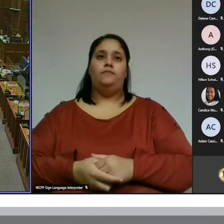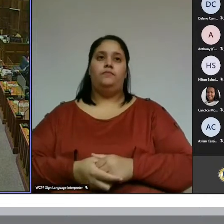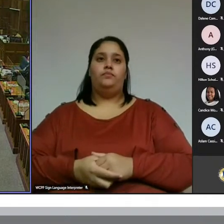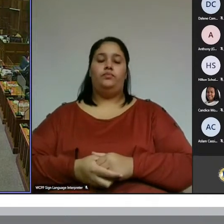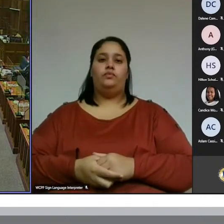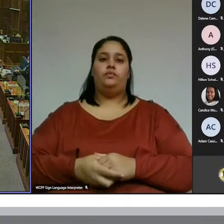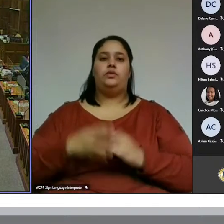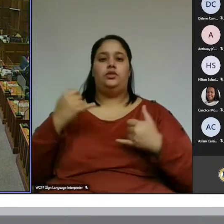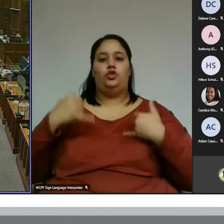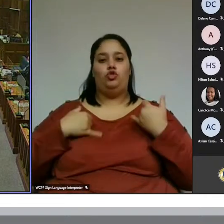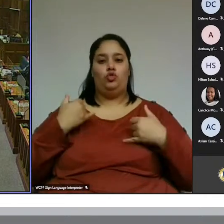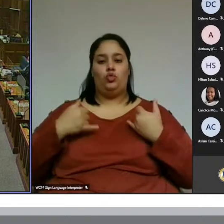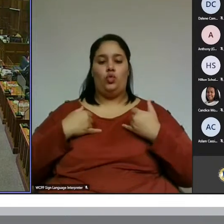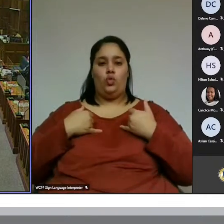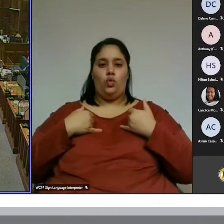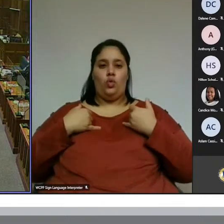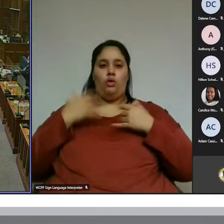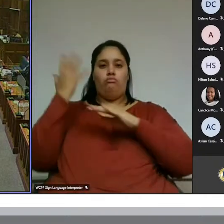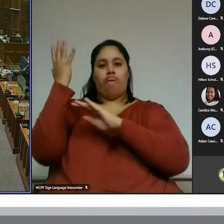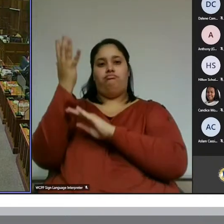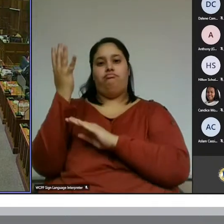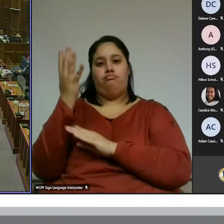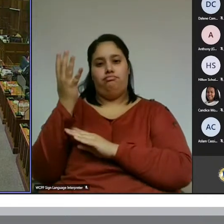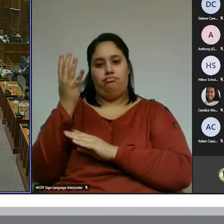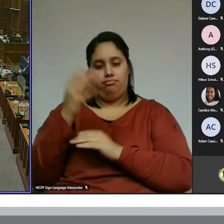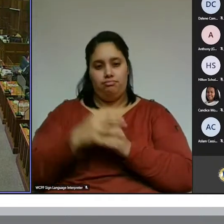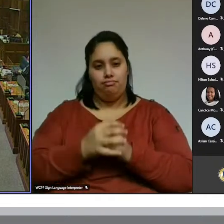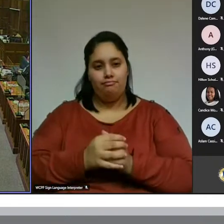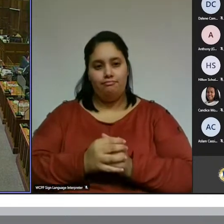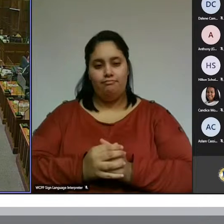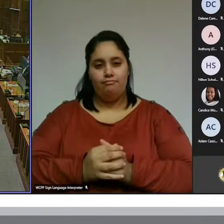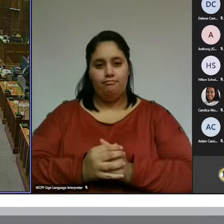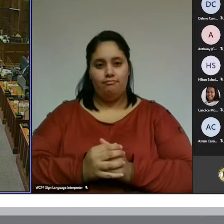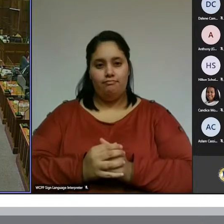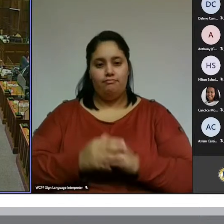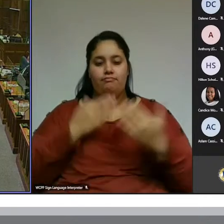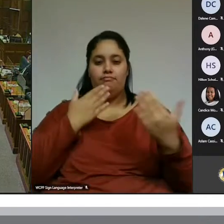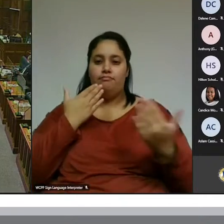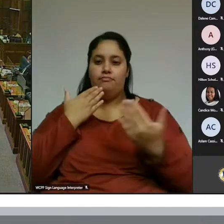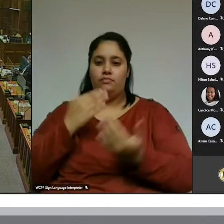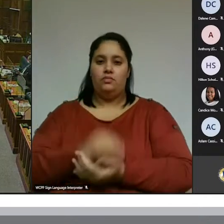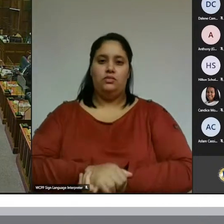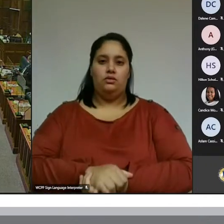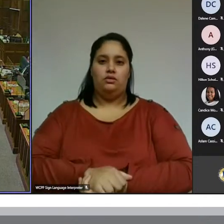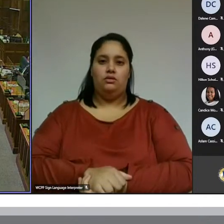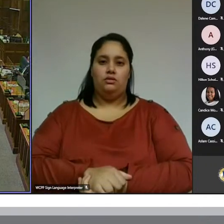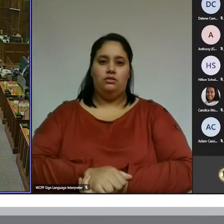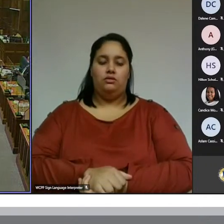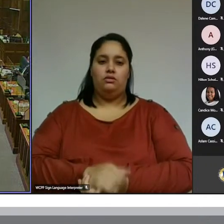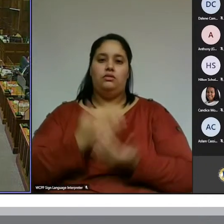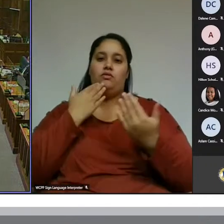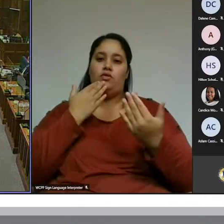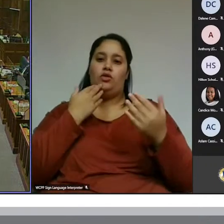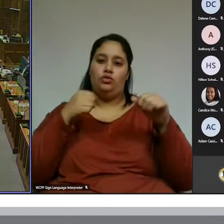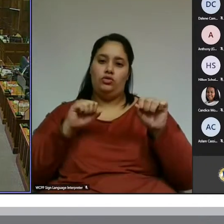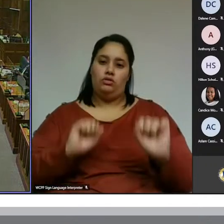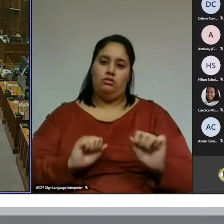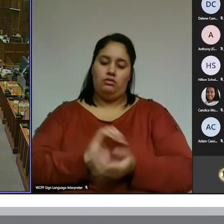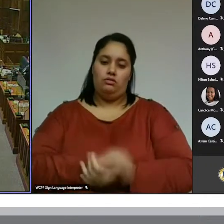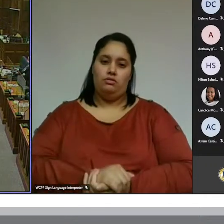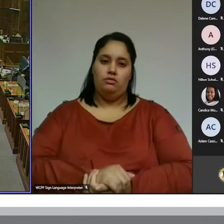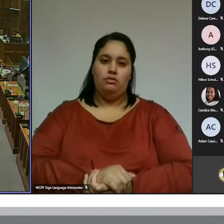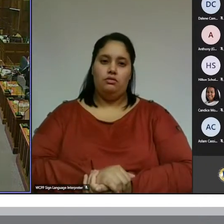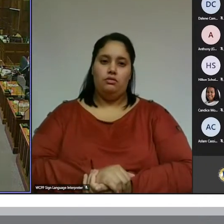and enjoy the presentation for the opportune time. Thank you. Thank you, Chairperson.